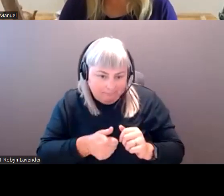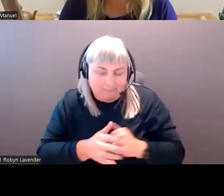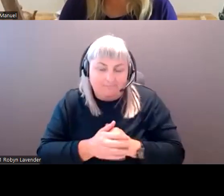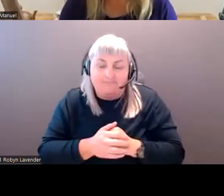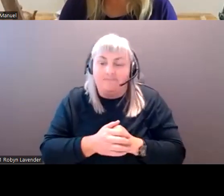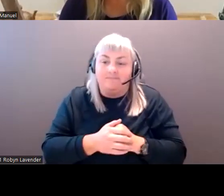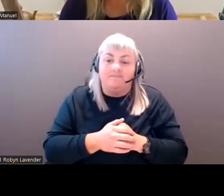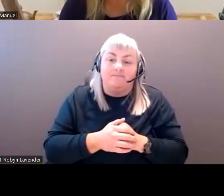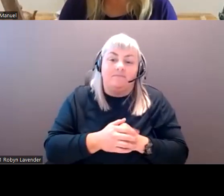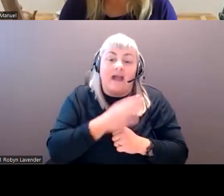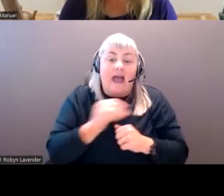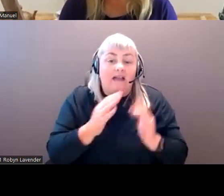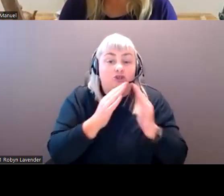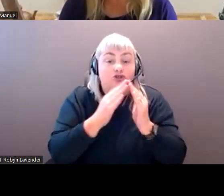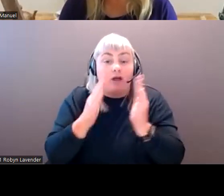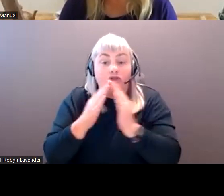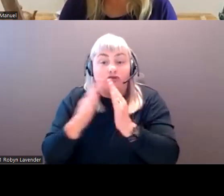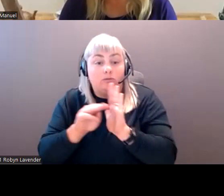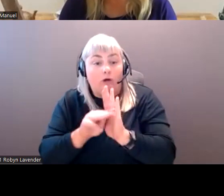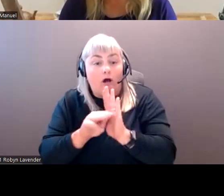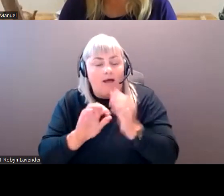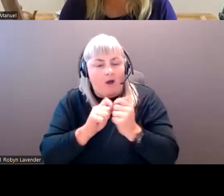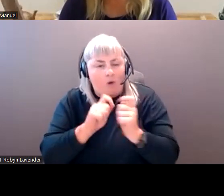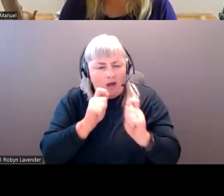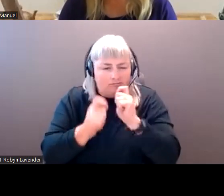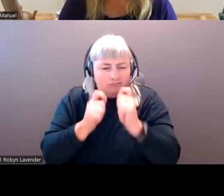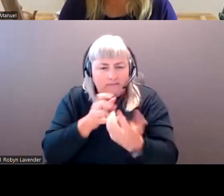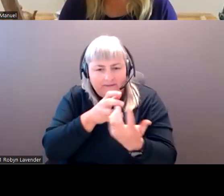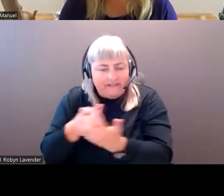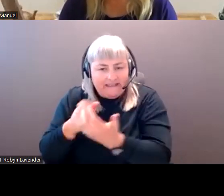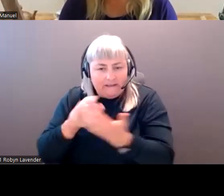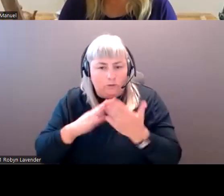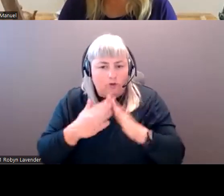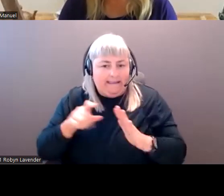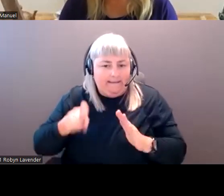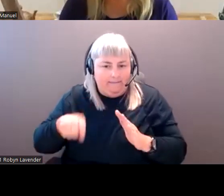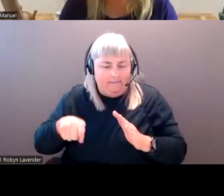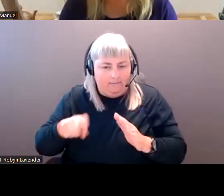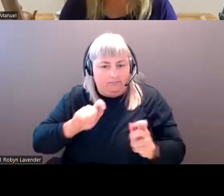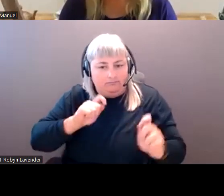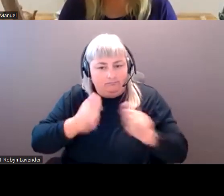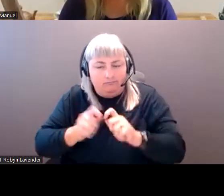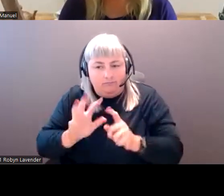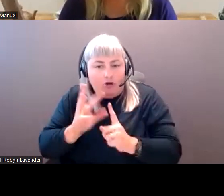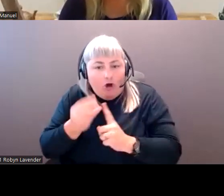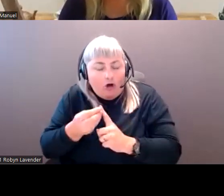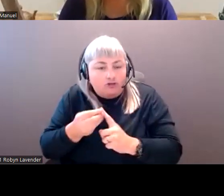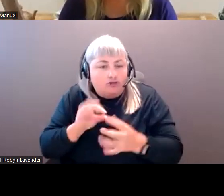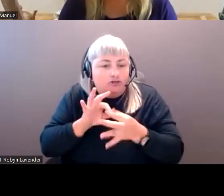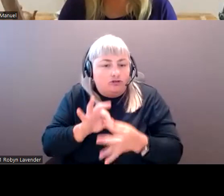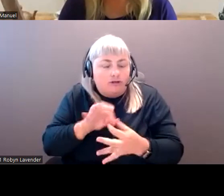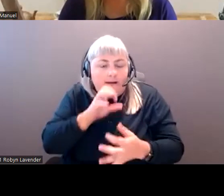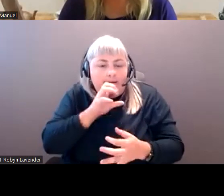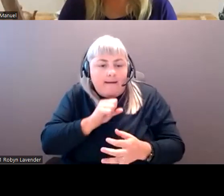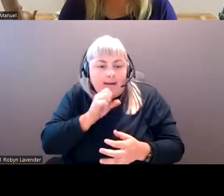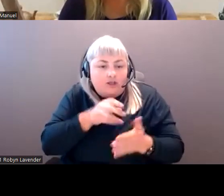shifting their shelter models to fit the needs of communities, changing the culture around ageism, how to address that in